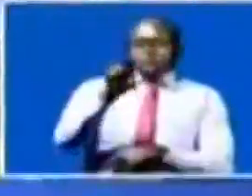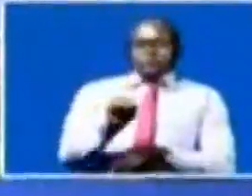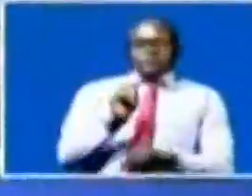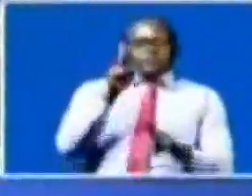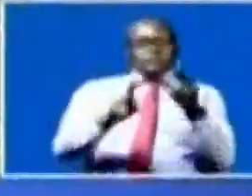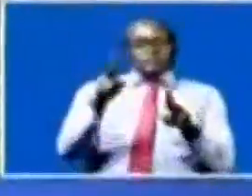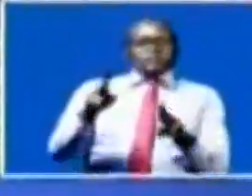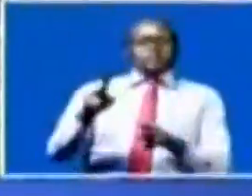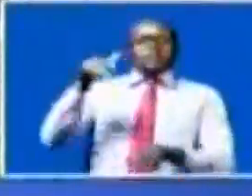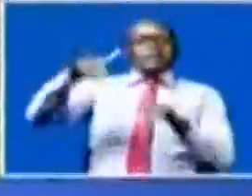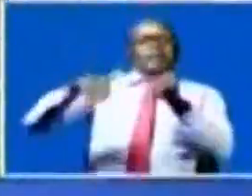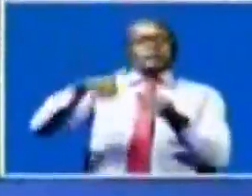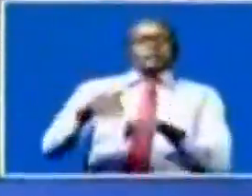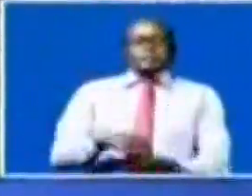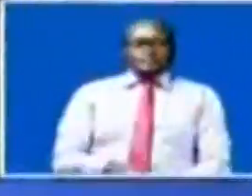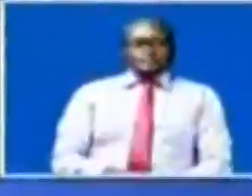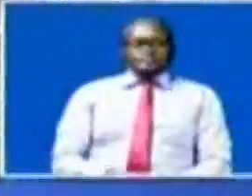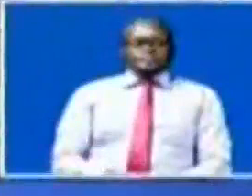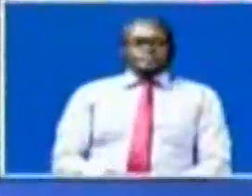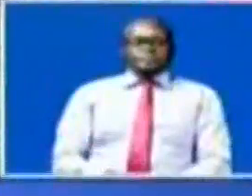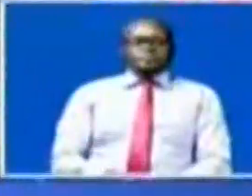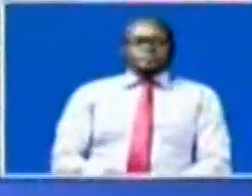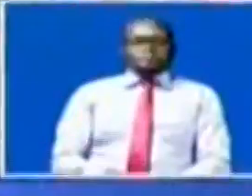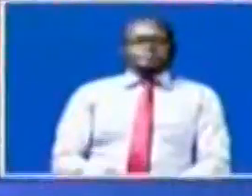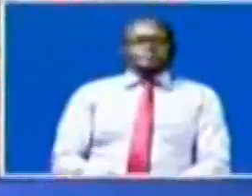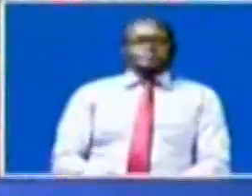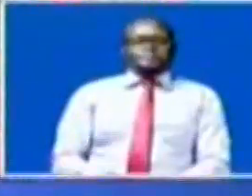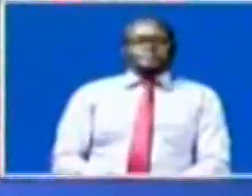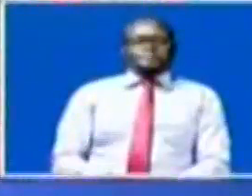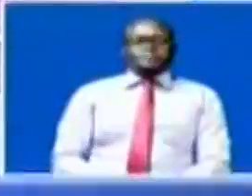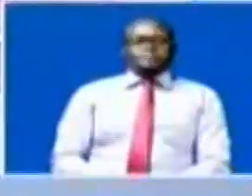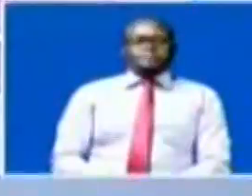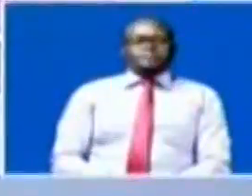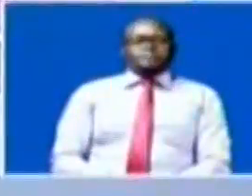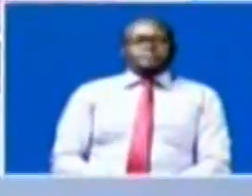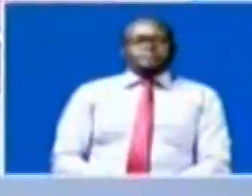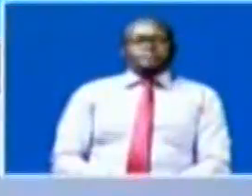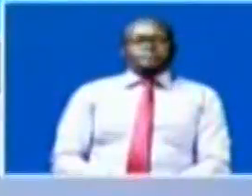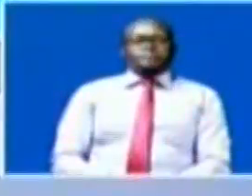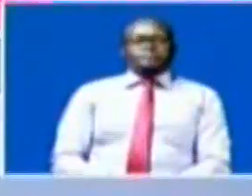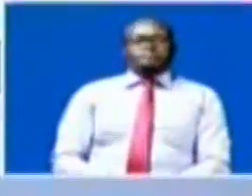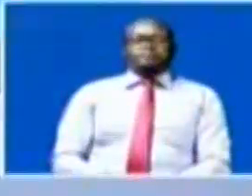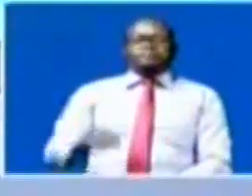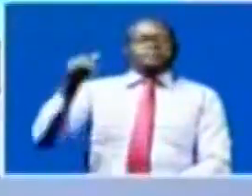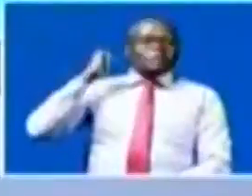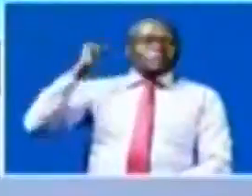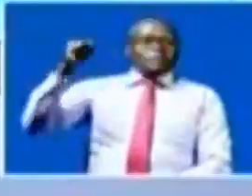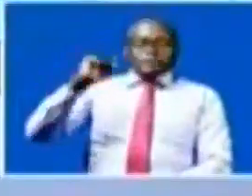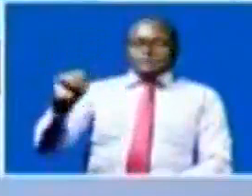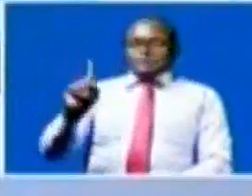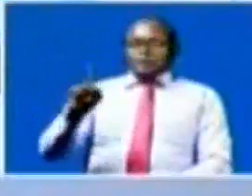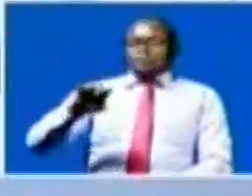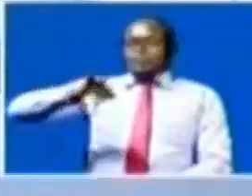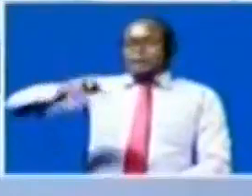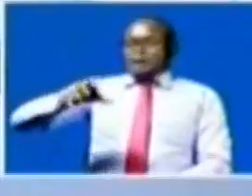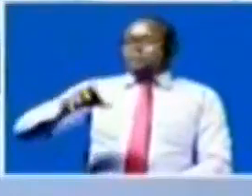2022 general election. Chris Dairu, KTN News. And still on politics, Nairobi County could